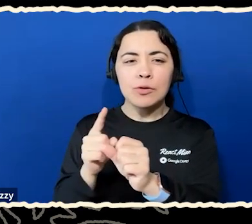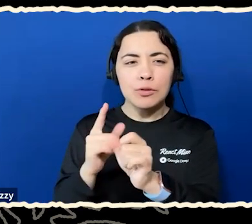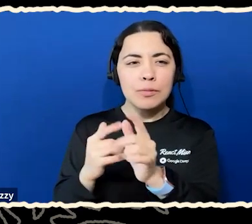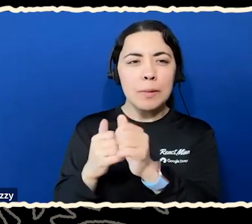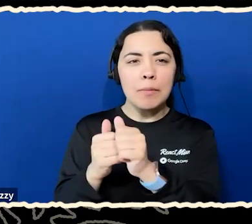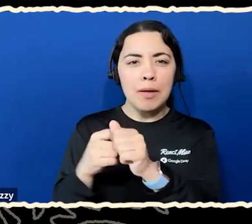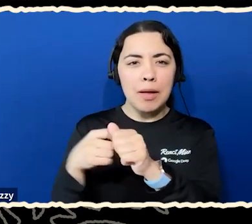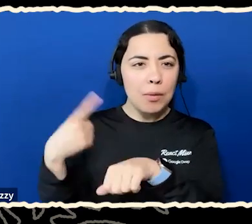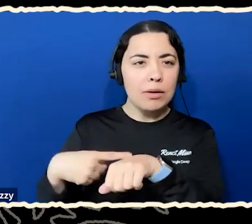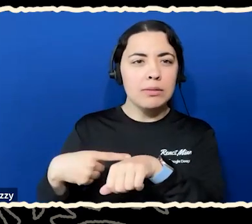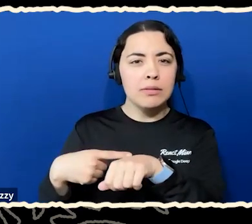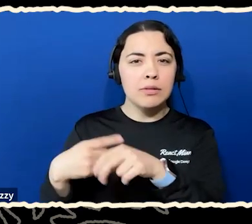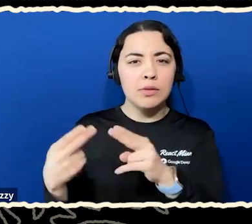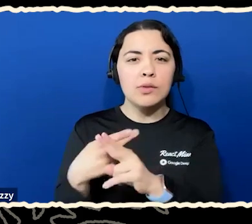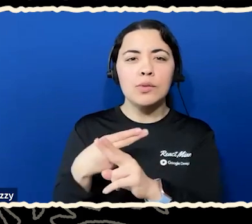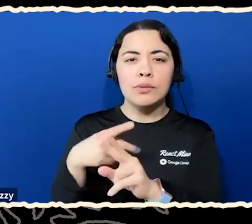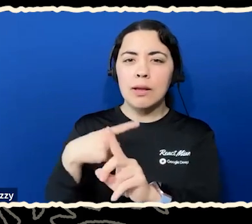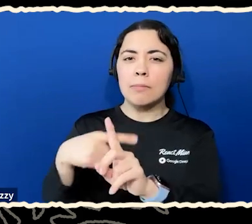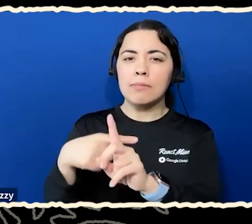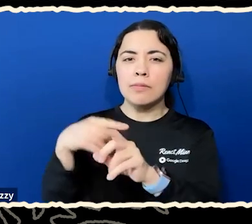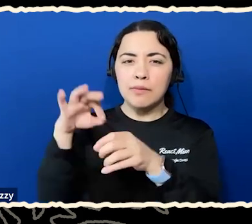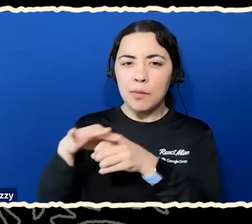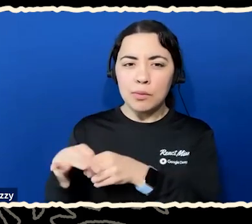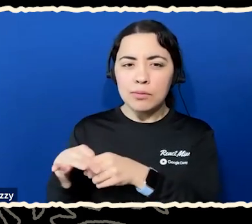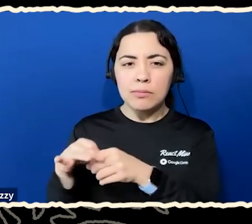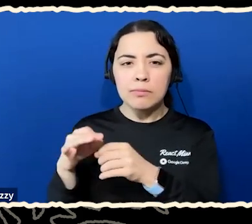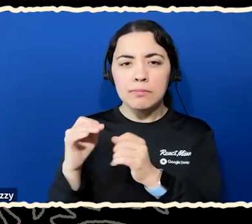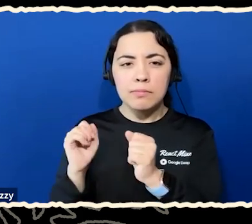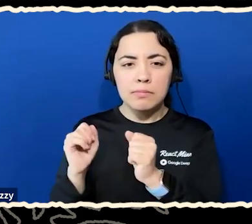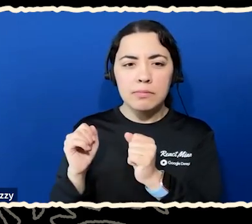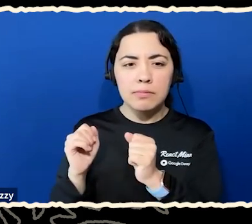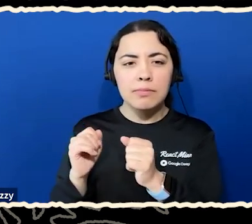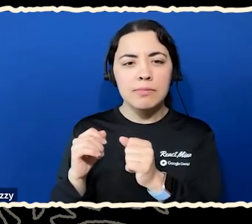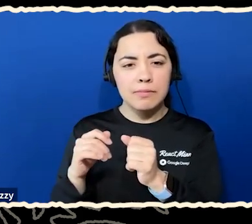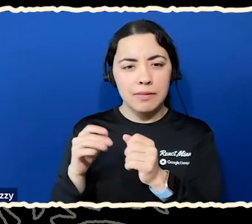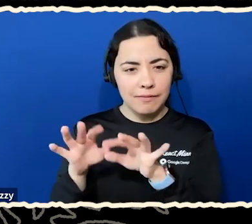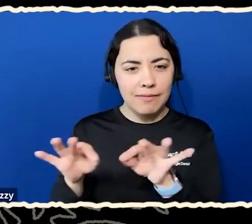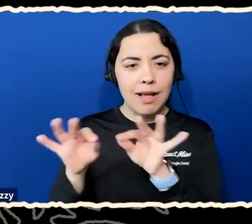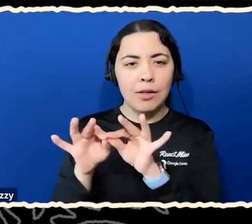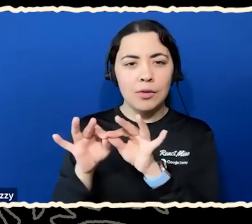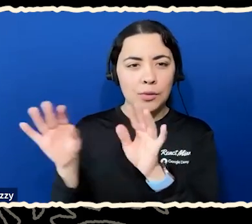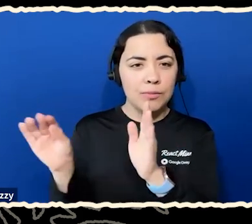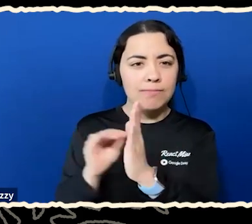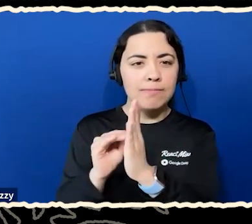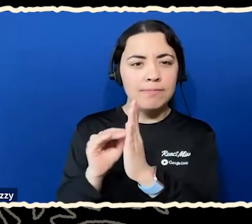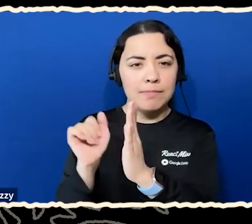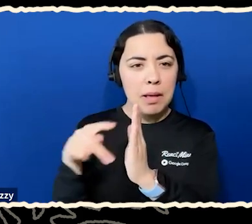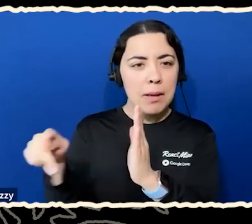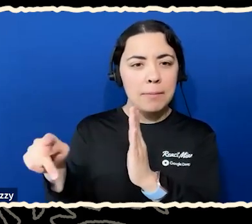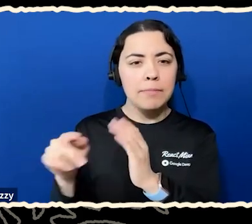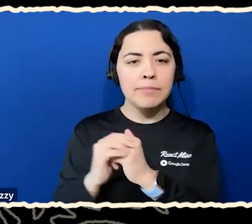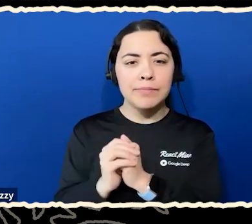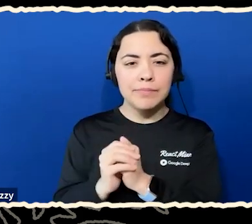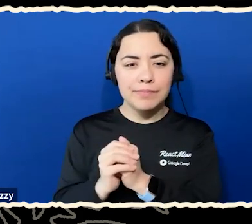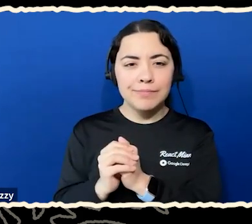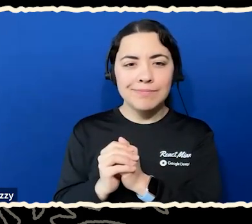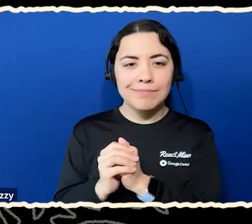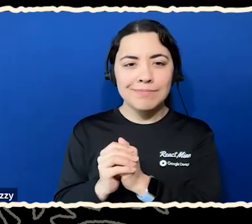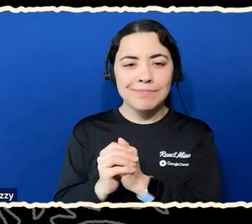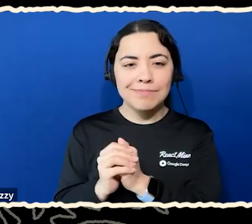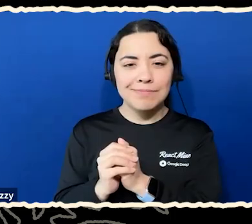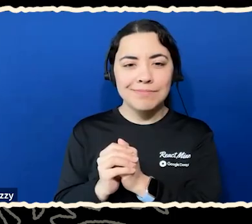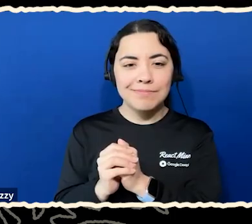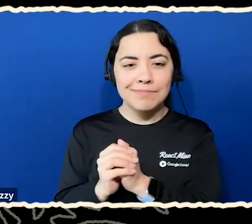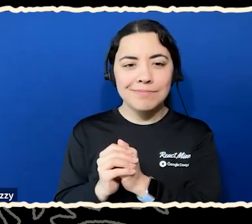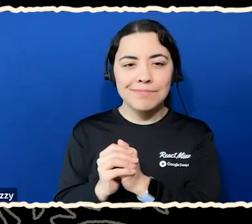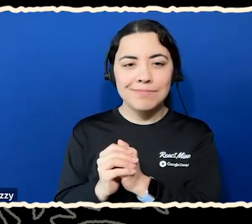optimistic votes as our values in the app. add it everywhere. Here.